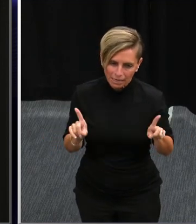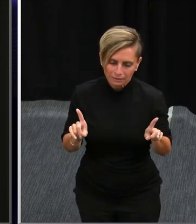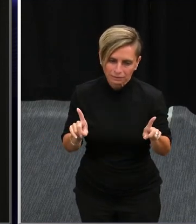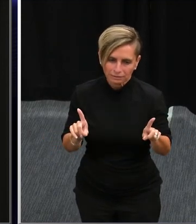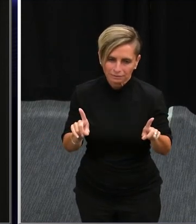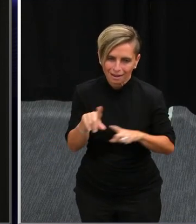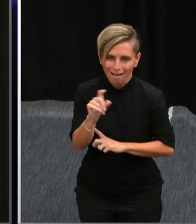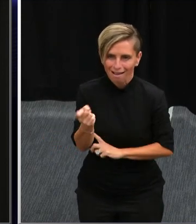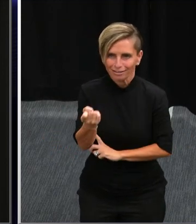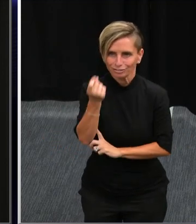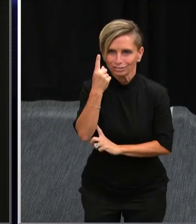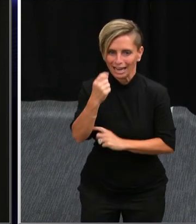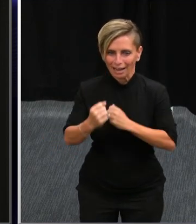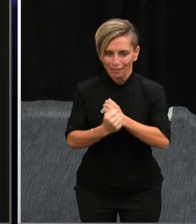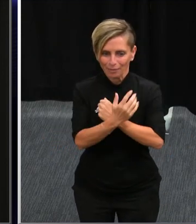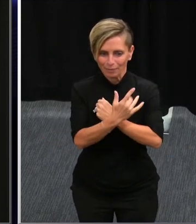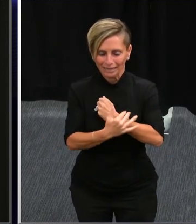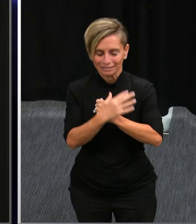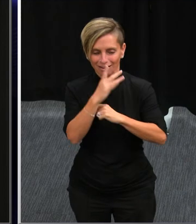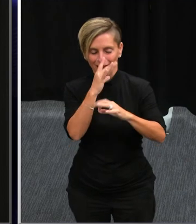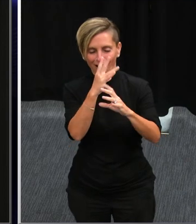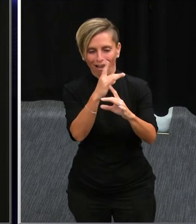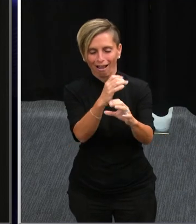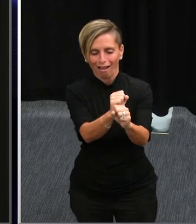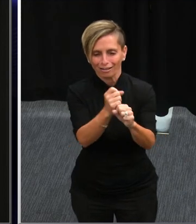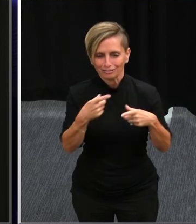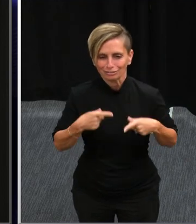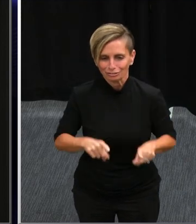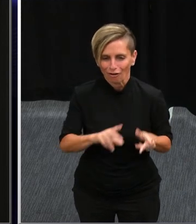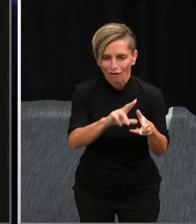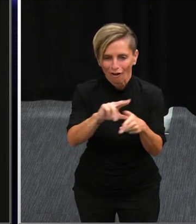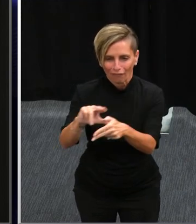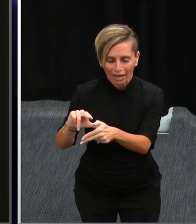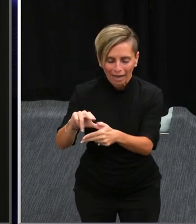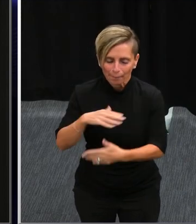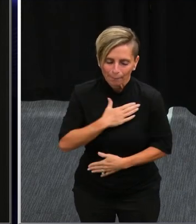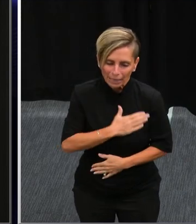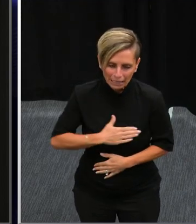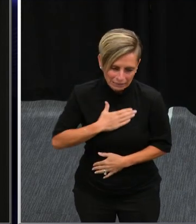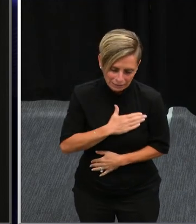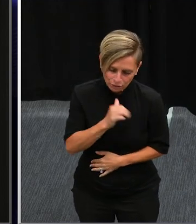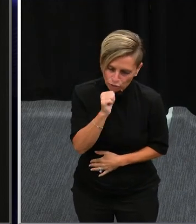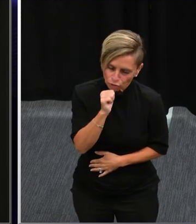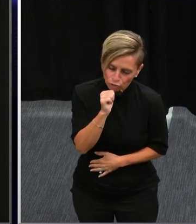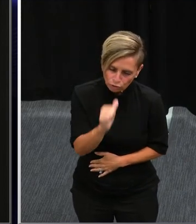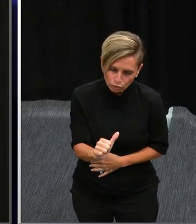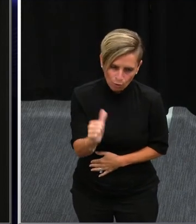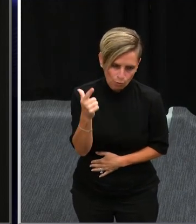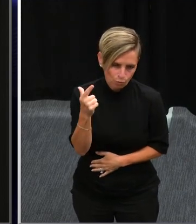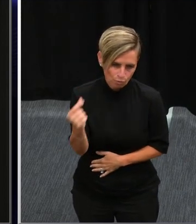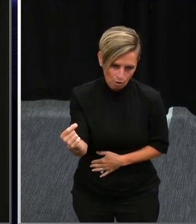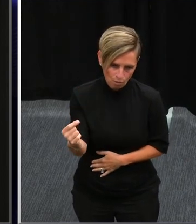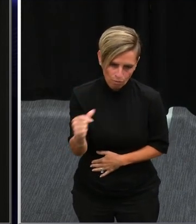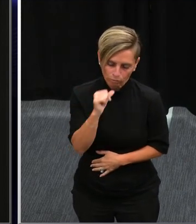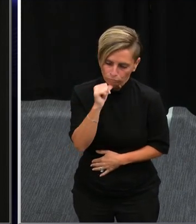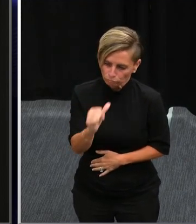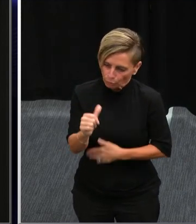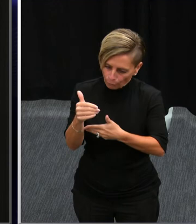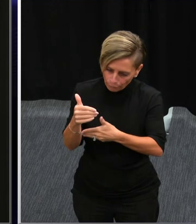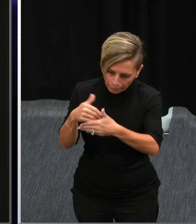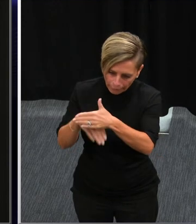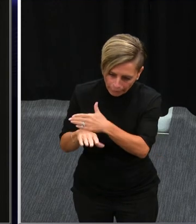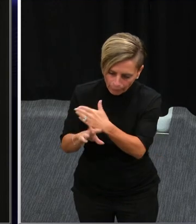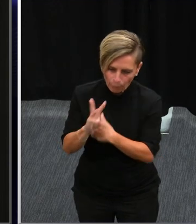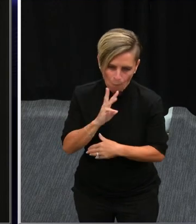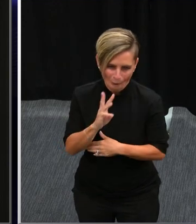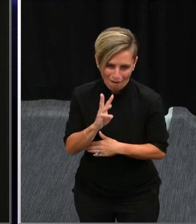understand how the beaches can be an attraction. Please, please do not go down to the beaches, and please do not get into the water. With